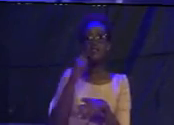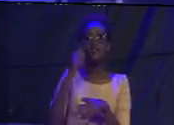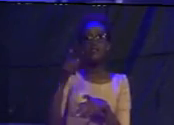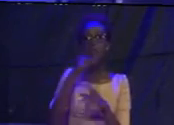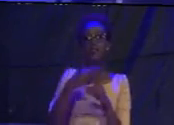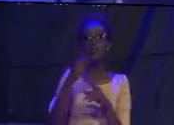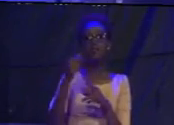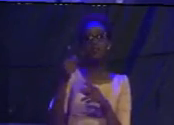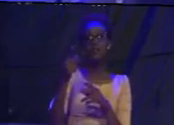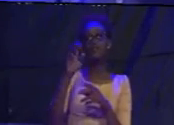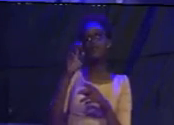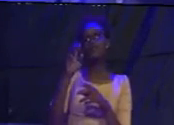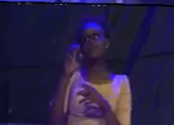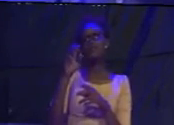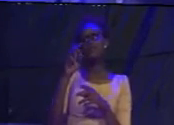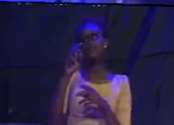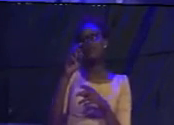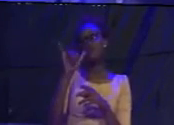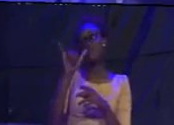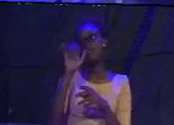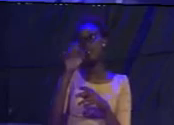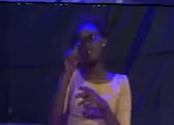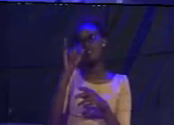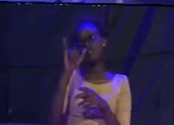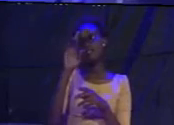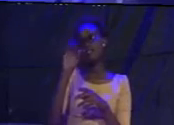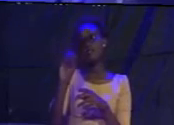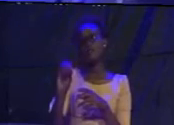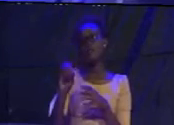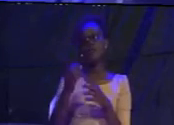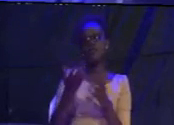From Jethro, who was an Ethiopian man.